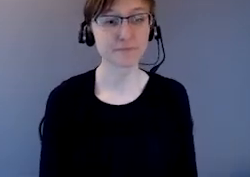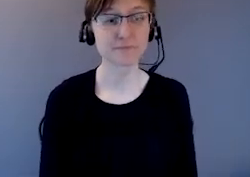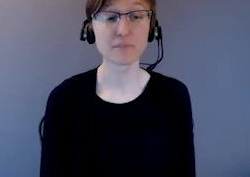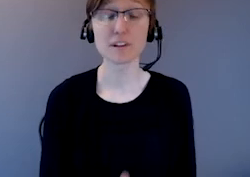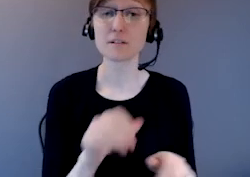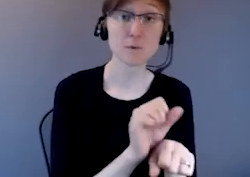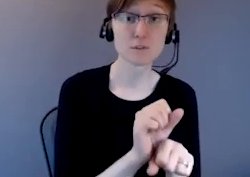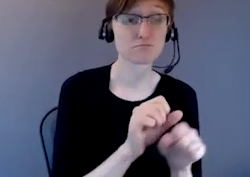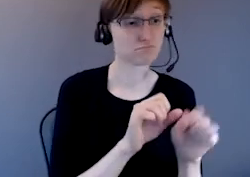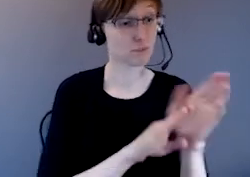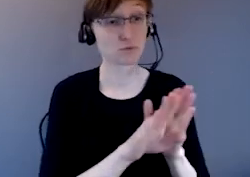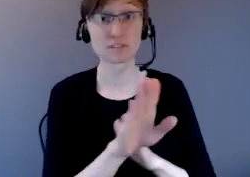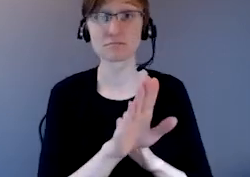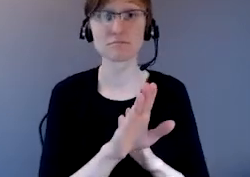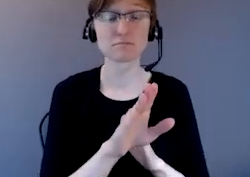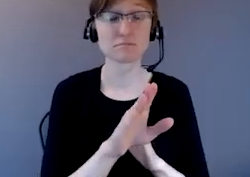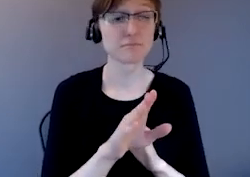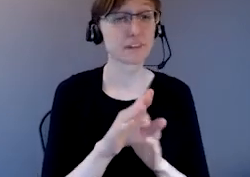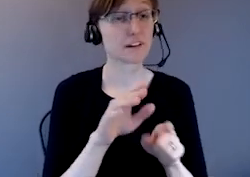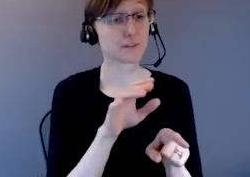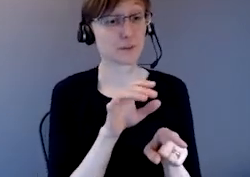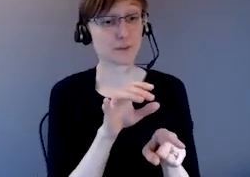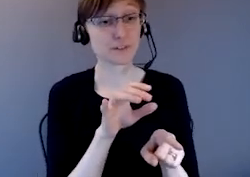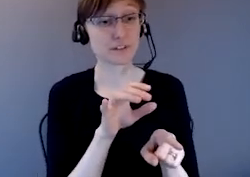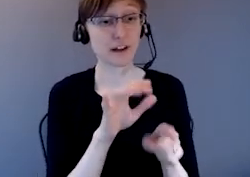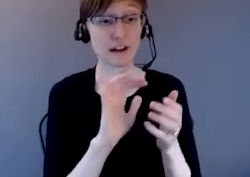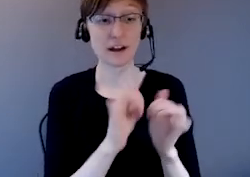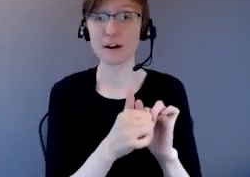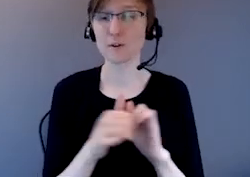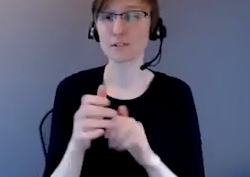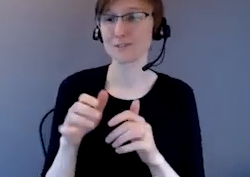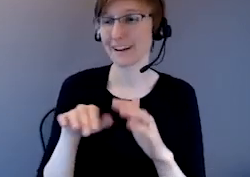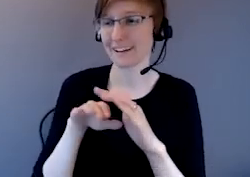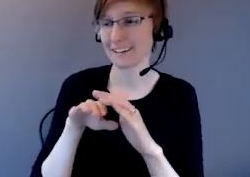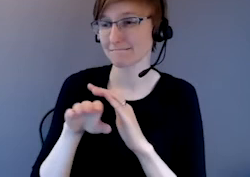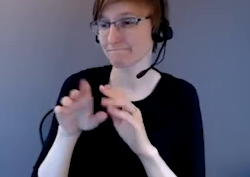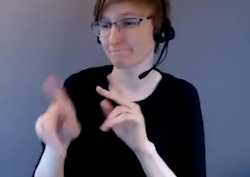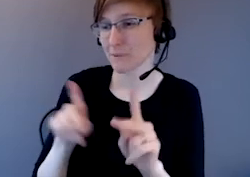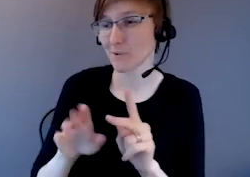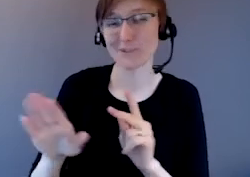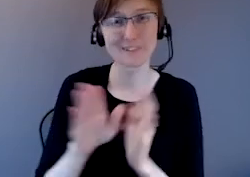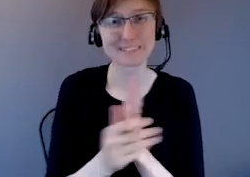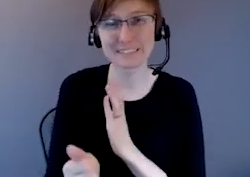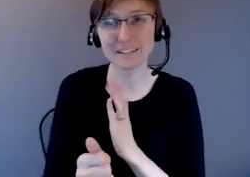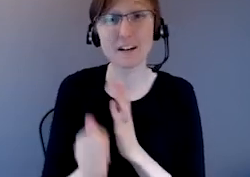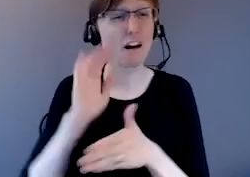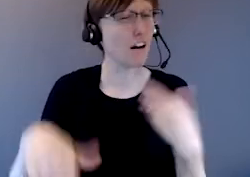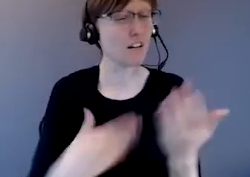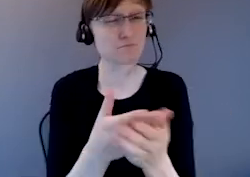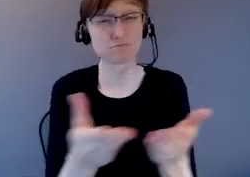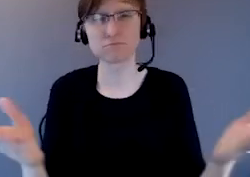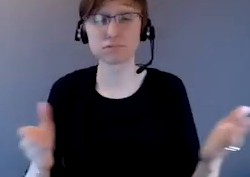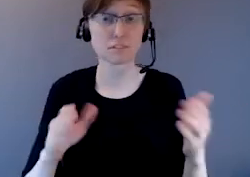able to demonstrate viable models that access the talents of all or tap into the talents of all your team. There's also